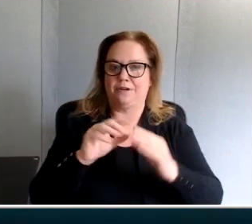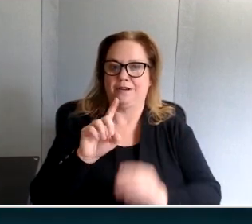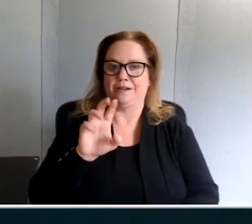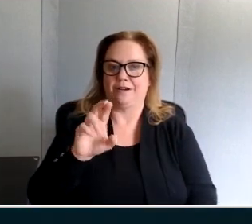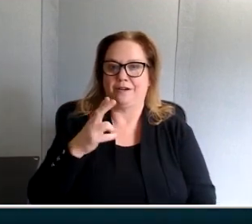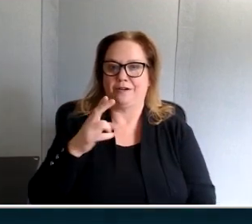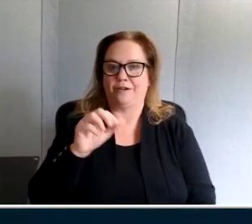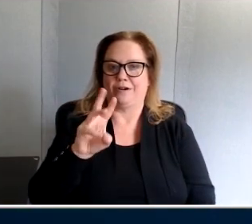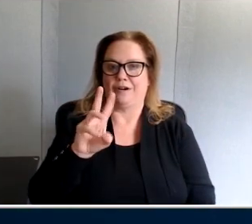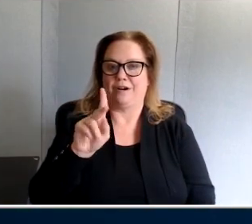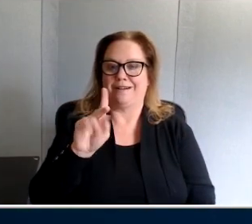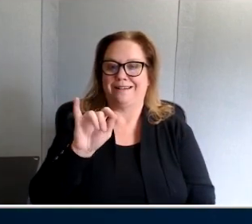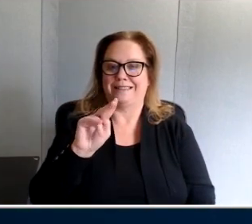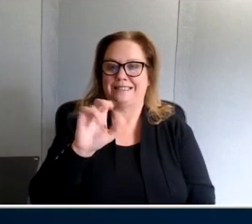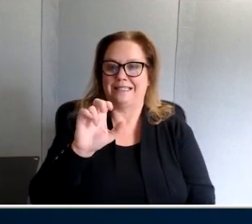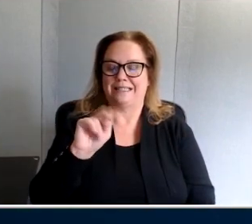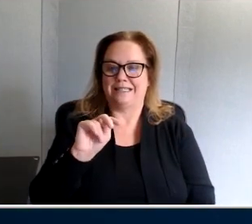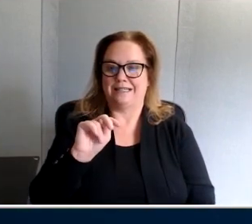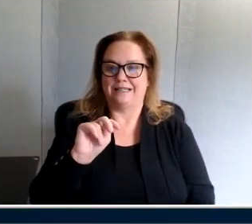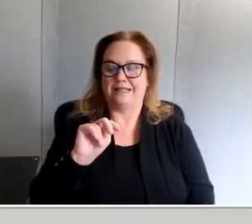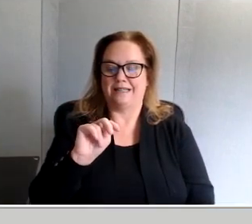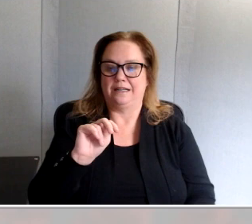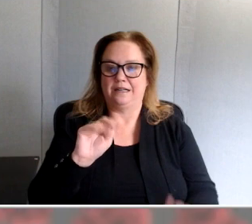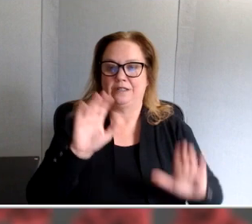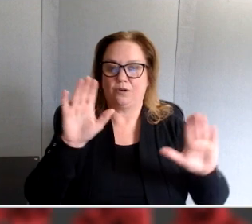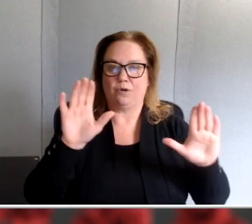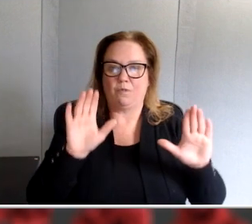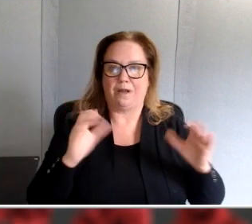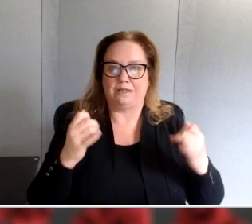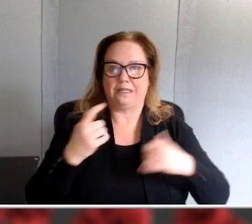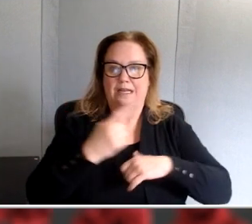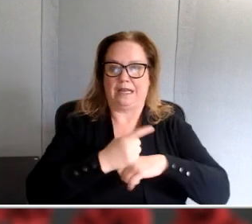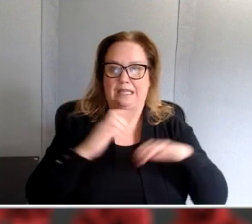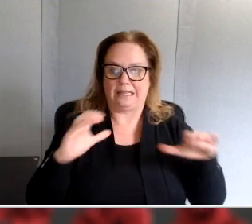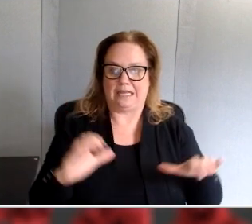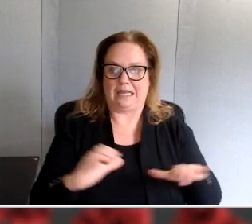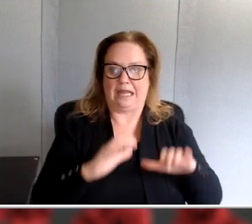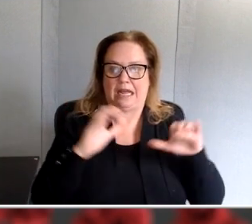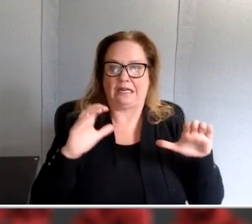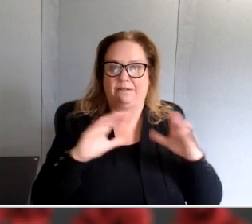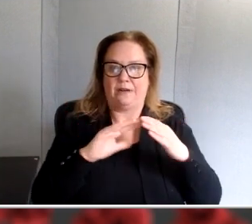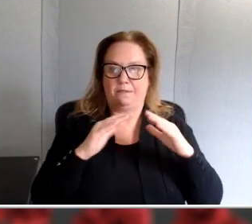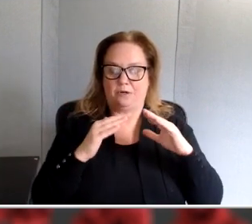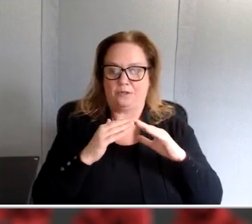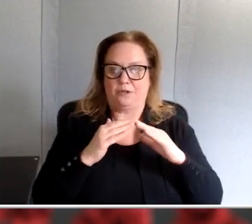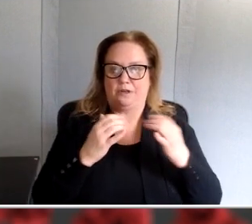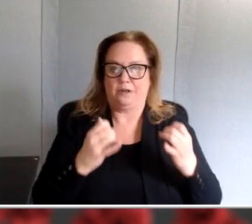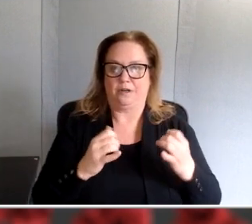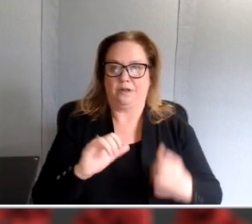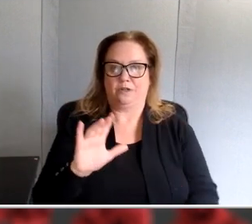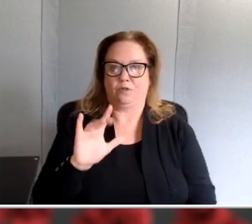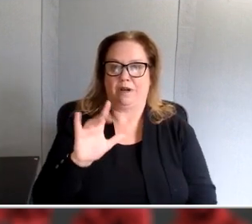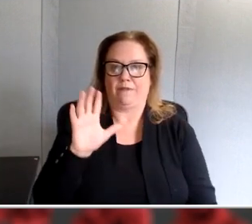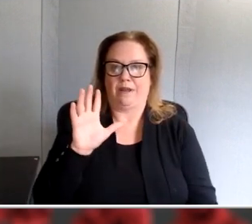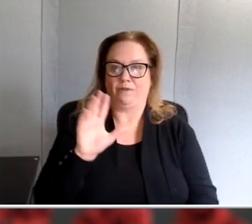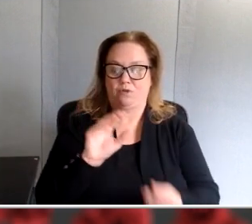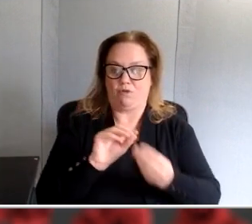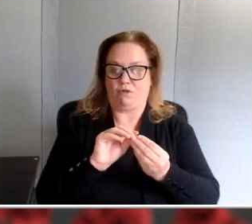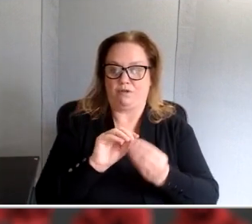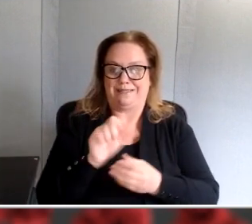Hi, good. Hey. It's going well, and certainly the active infections are doing well as well. So 25 total, just 10 active